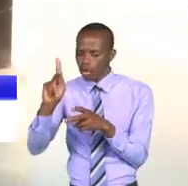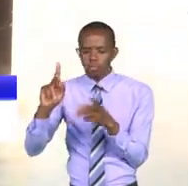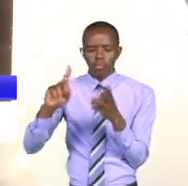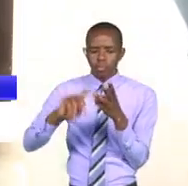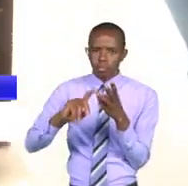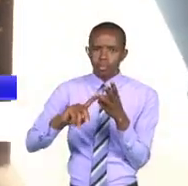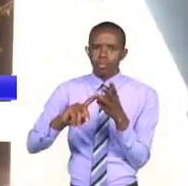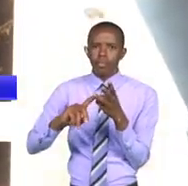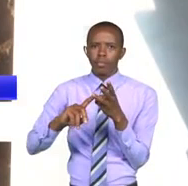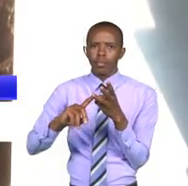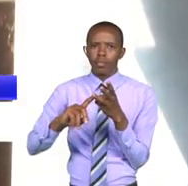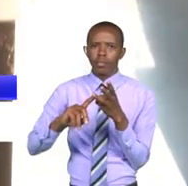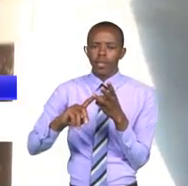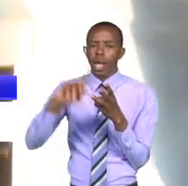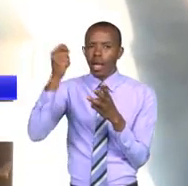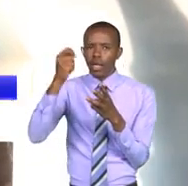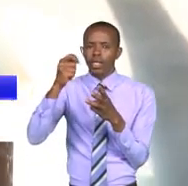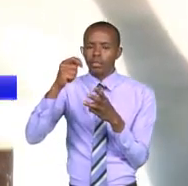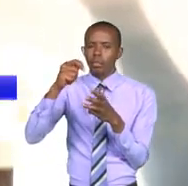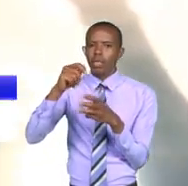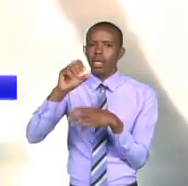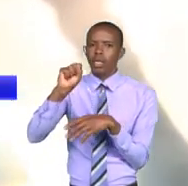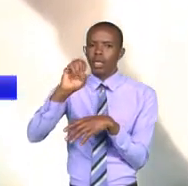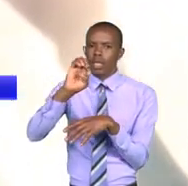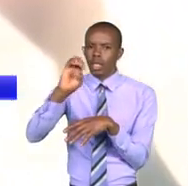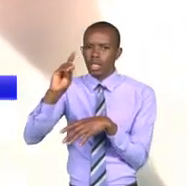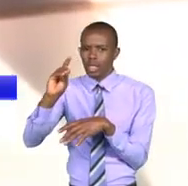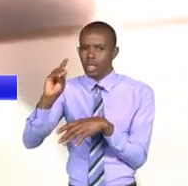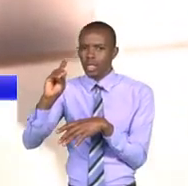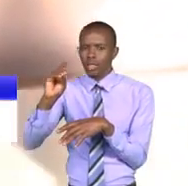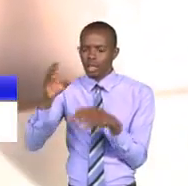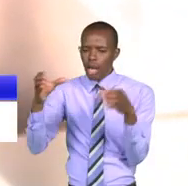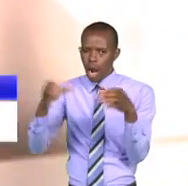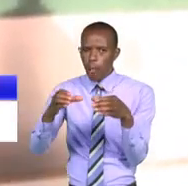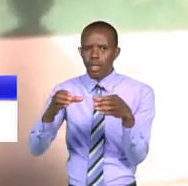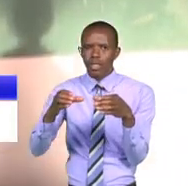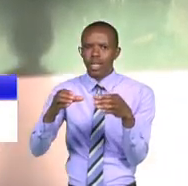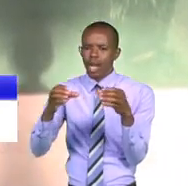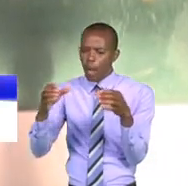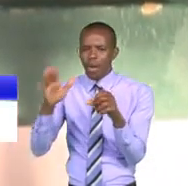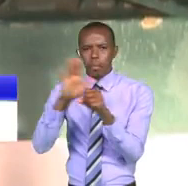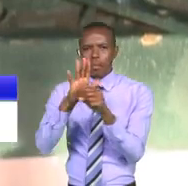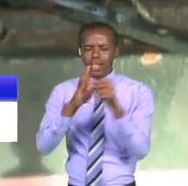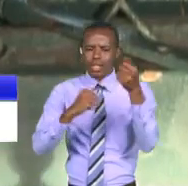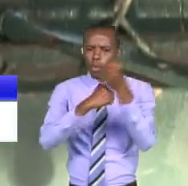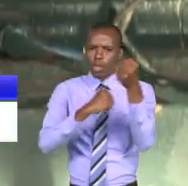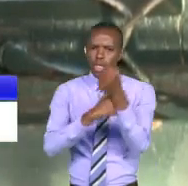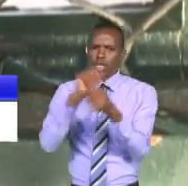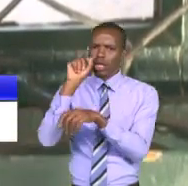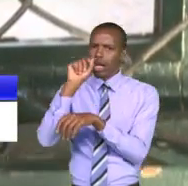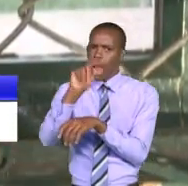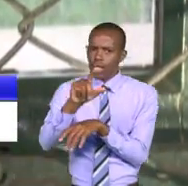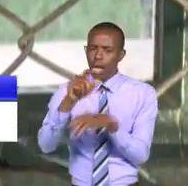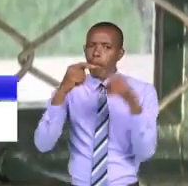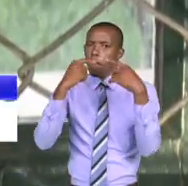we had Kenya Seed Company. Many companies supported that. But,